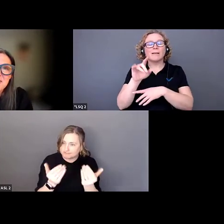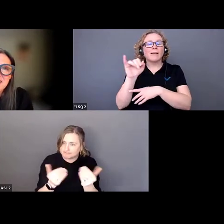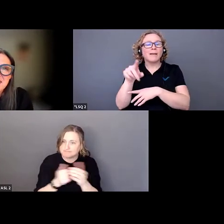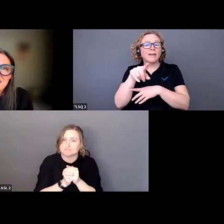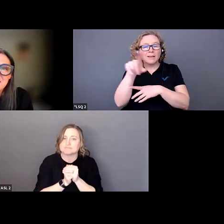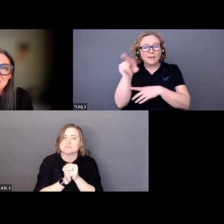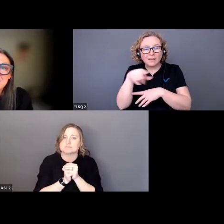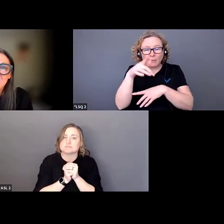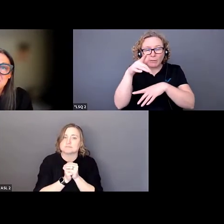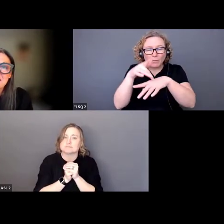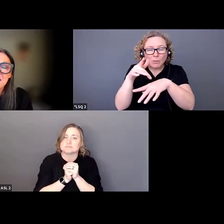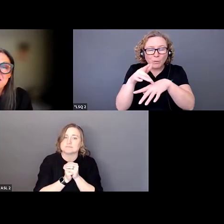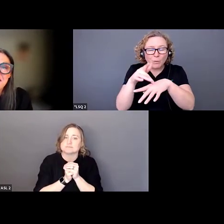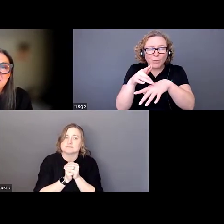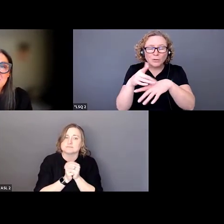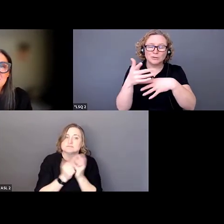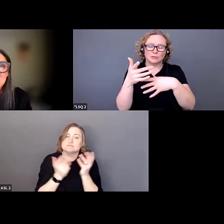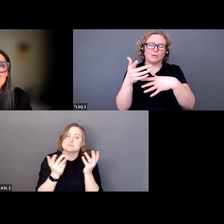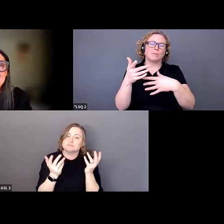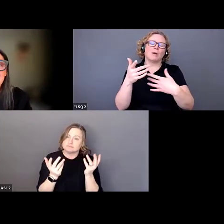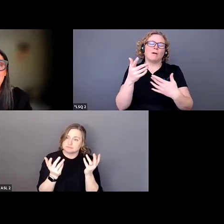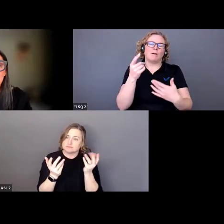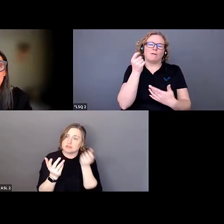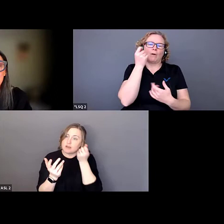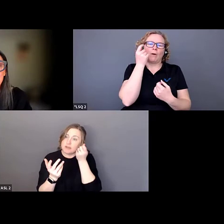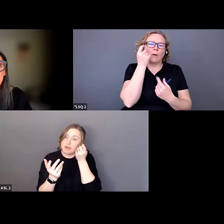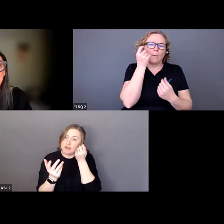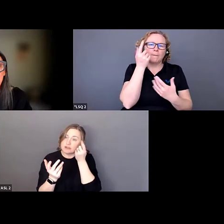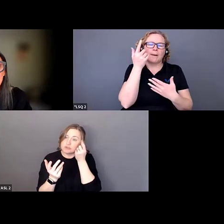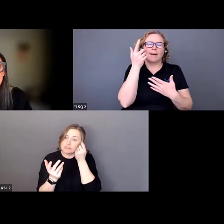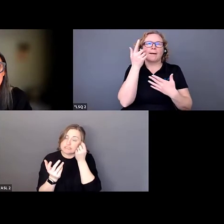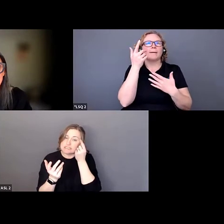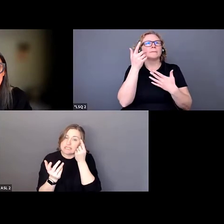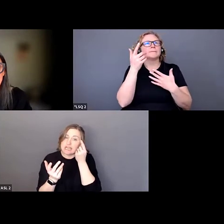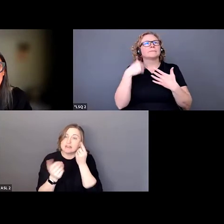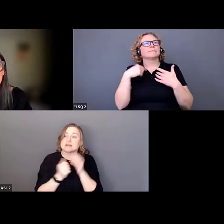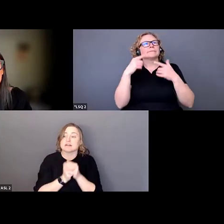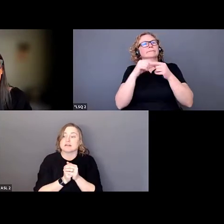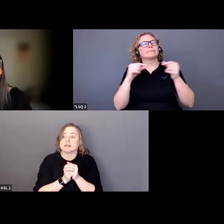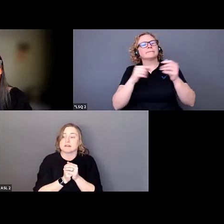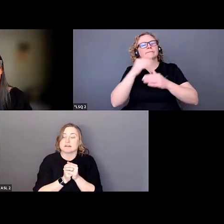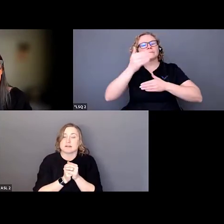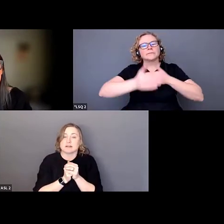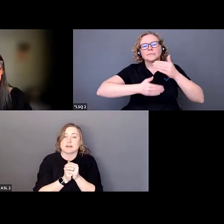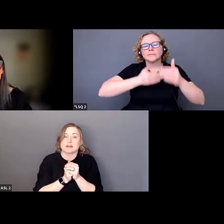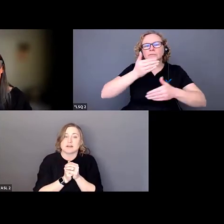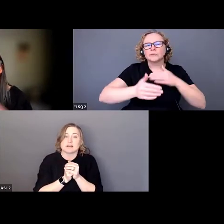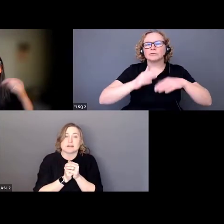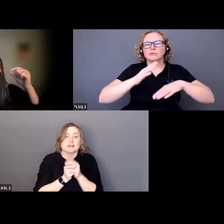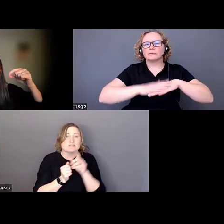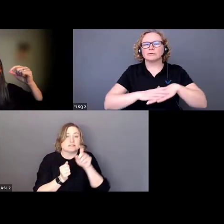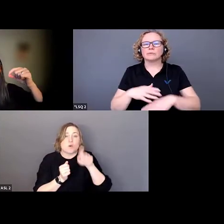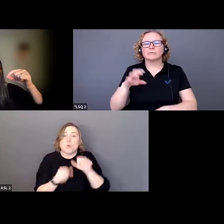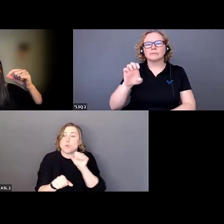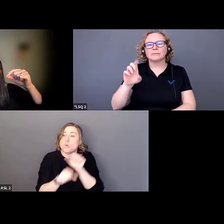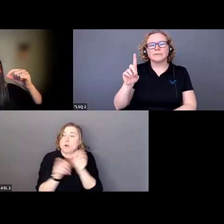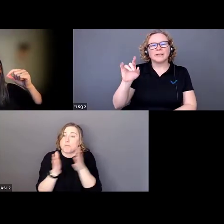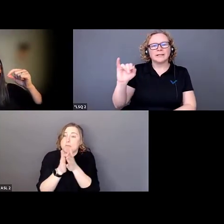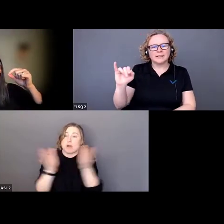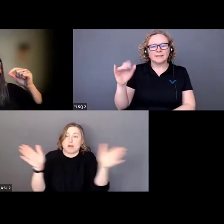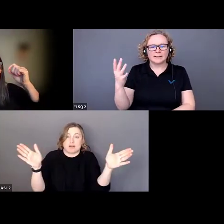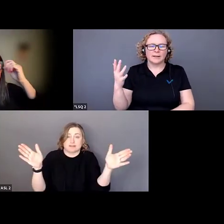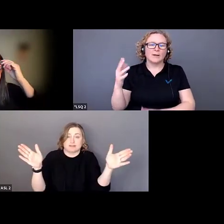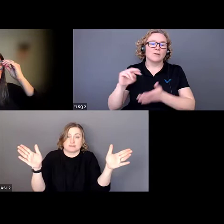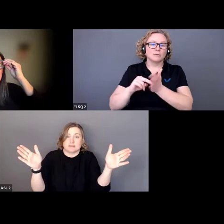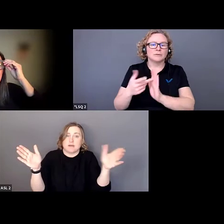I understand that this logic extends to EDI work broadly, which must resist the current norm